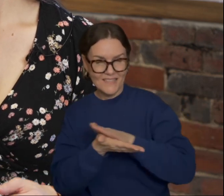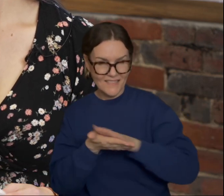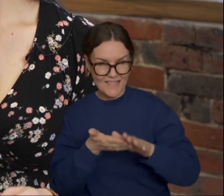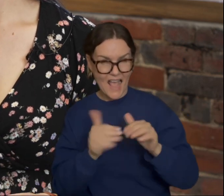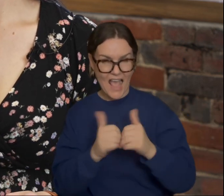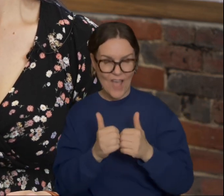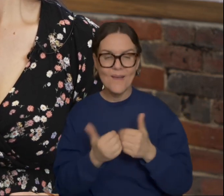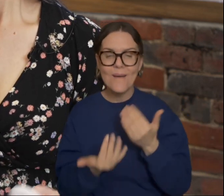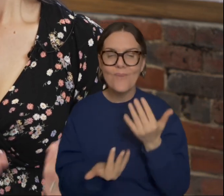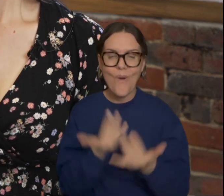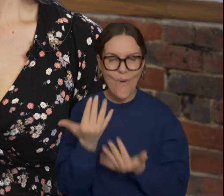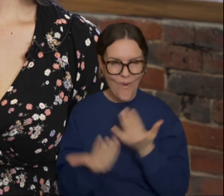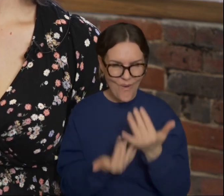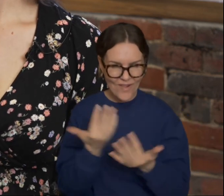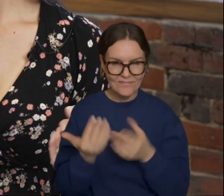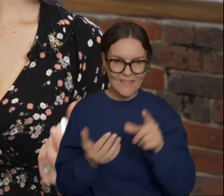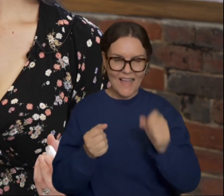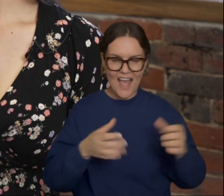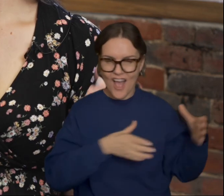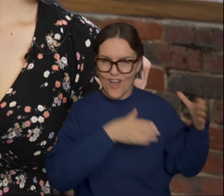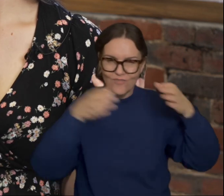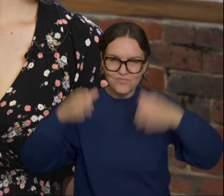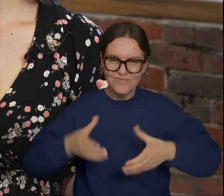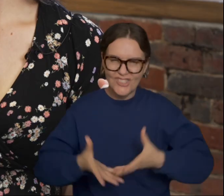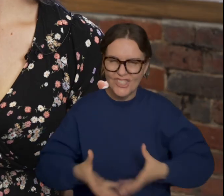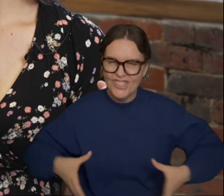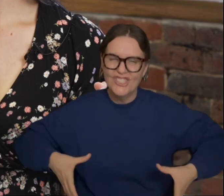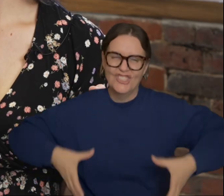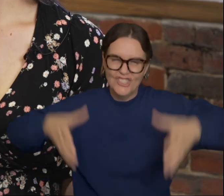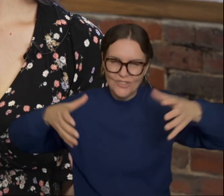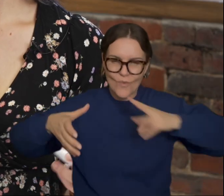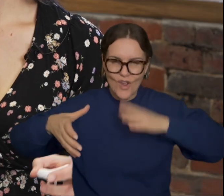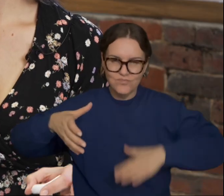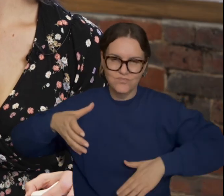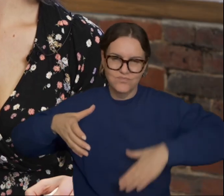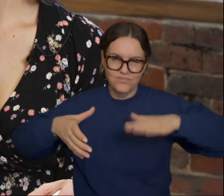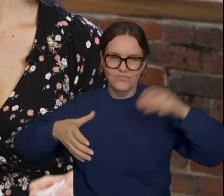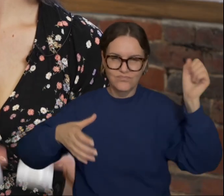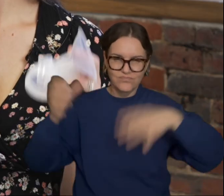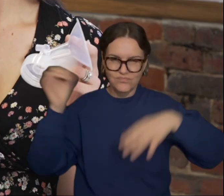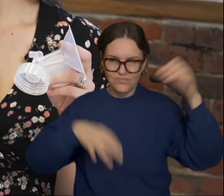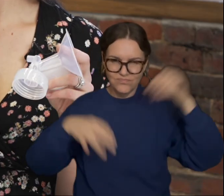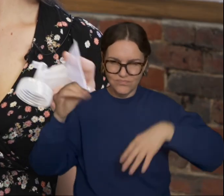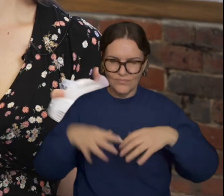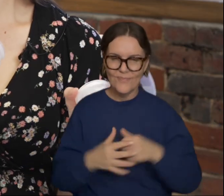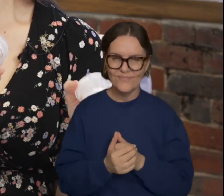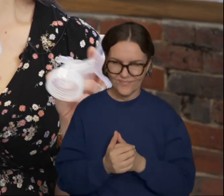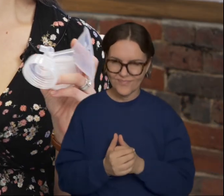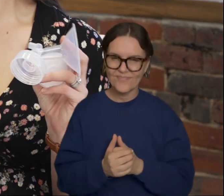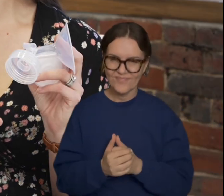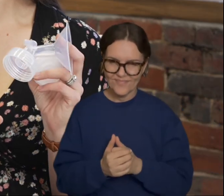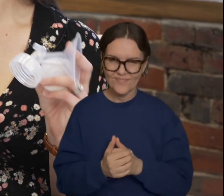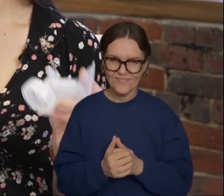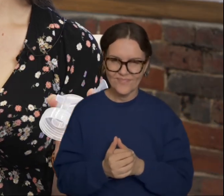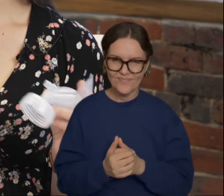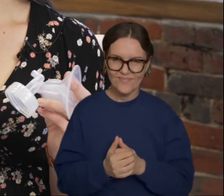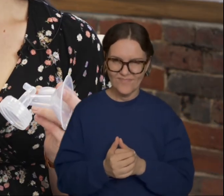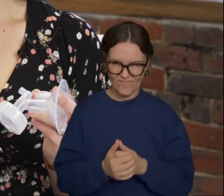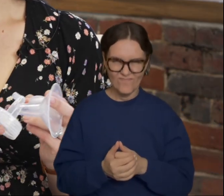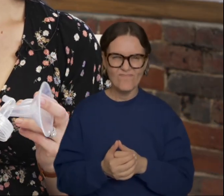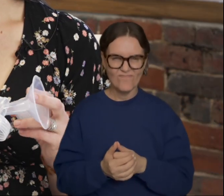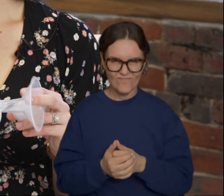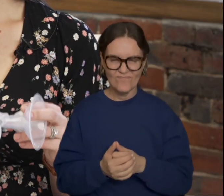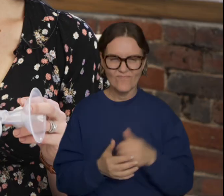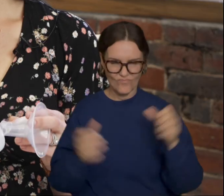first one is boiling. So boiling's really easy. You just take a large stock pot. You're gonna take all your separated parts, which are already clean, because you